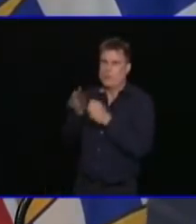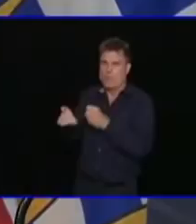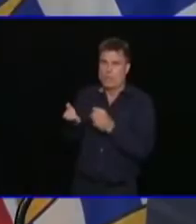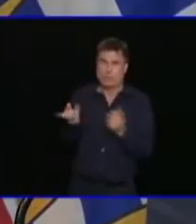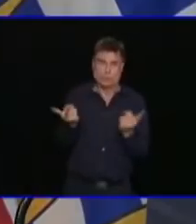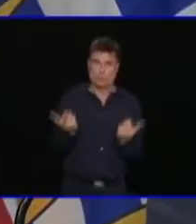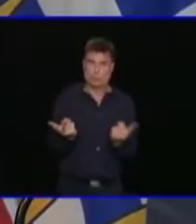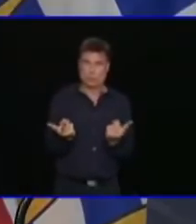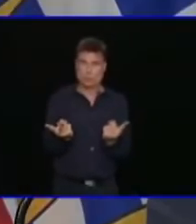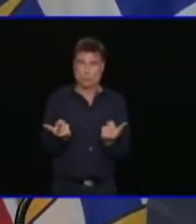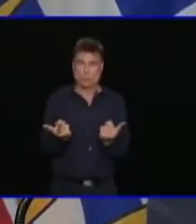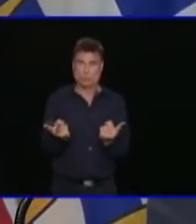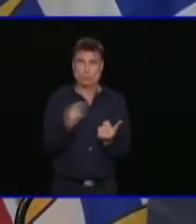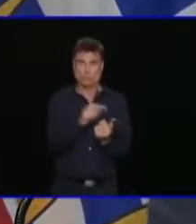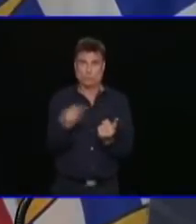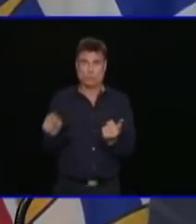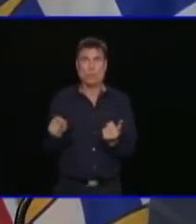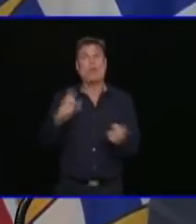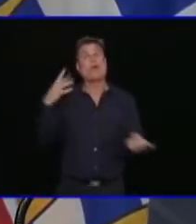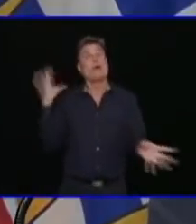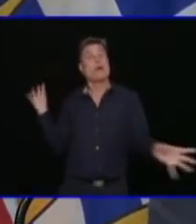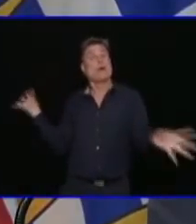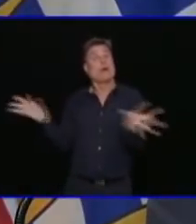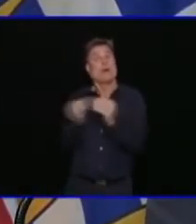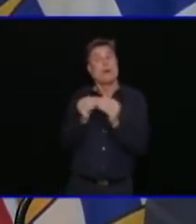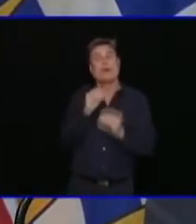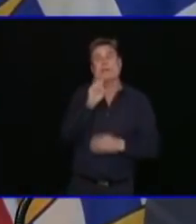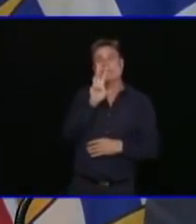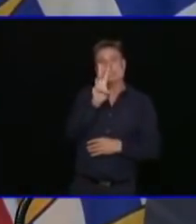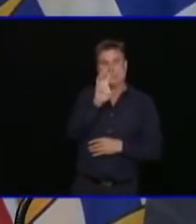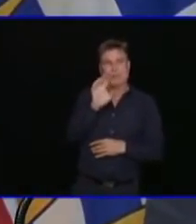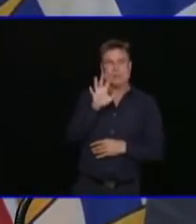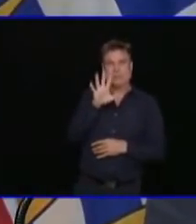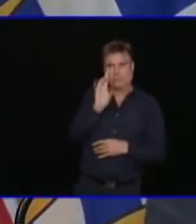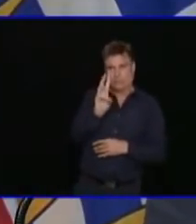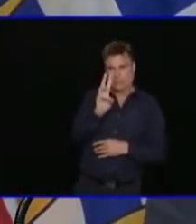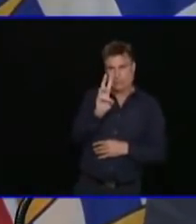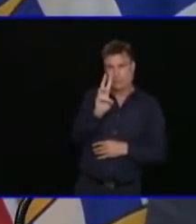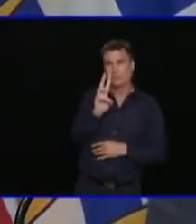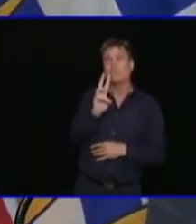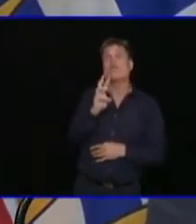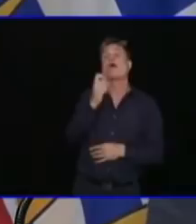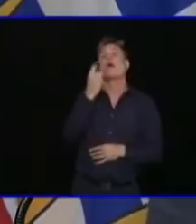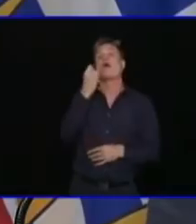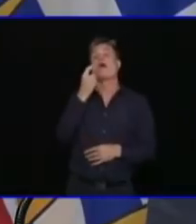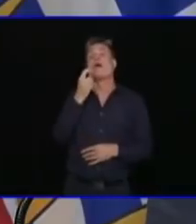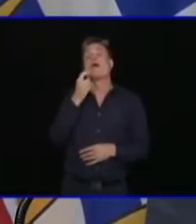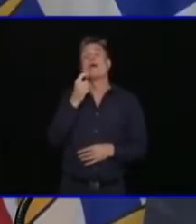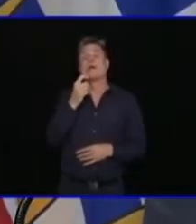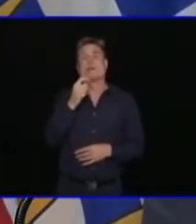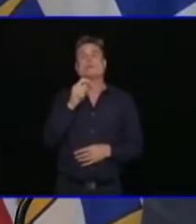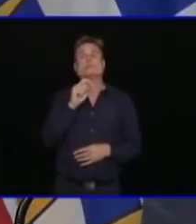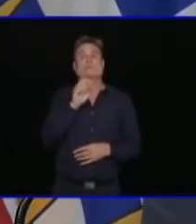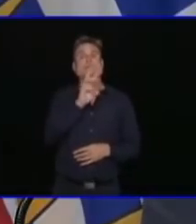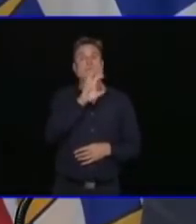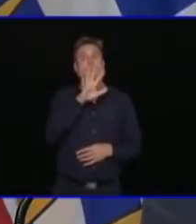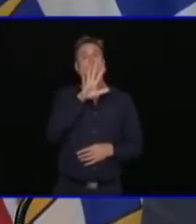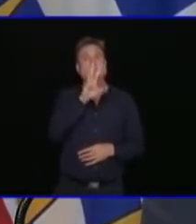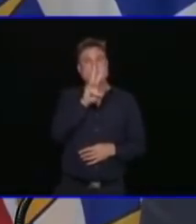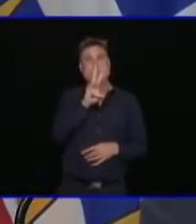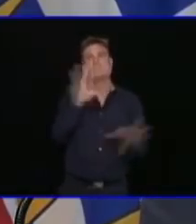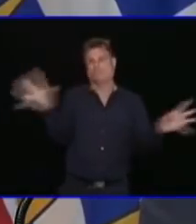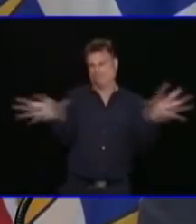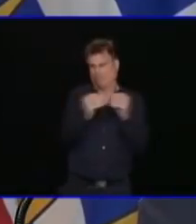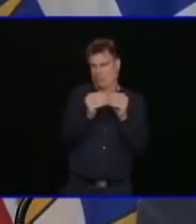401 residents and 256 staff. While we continue to have community